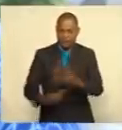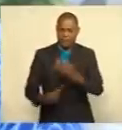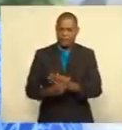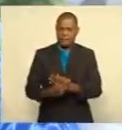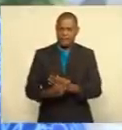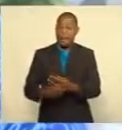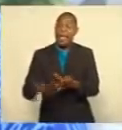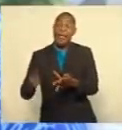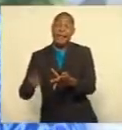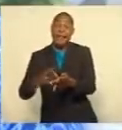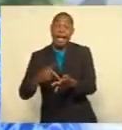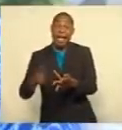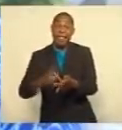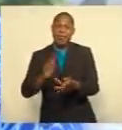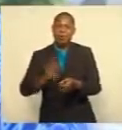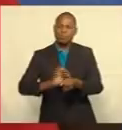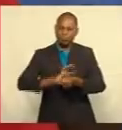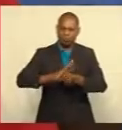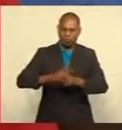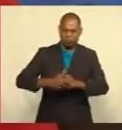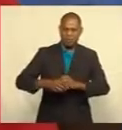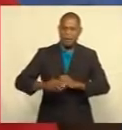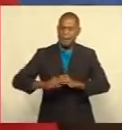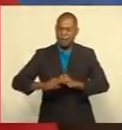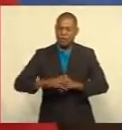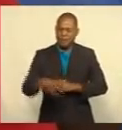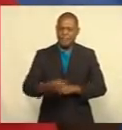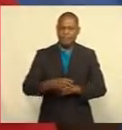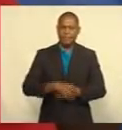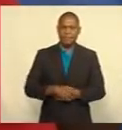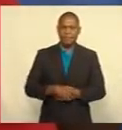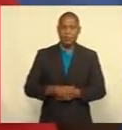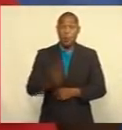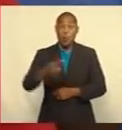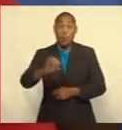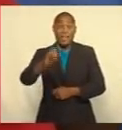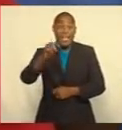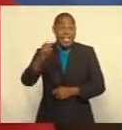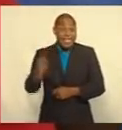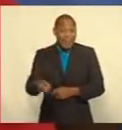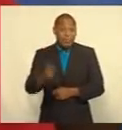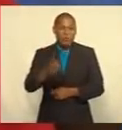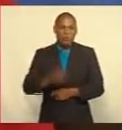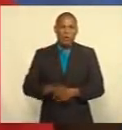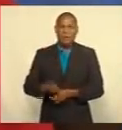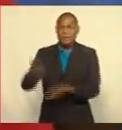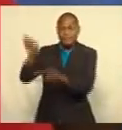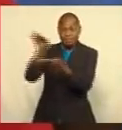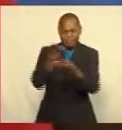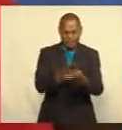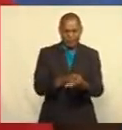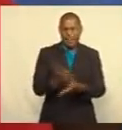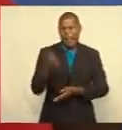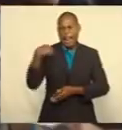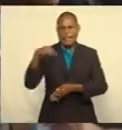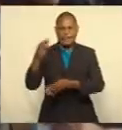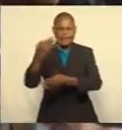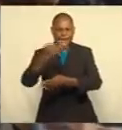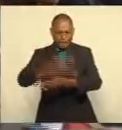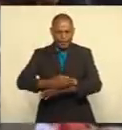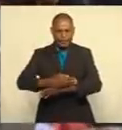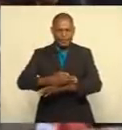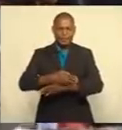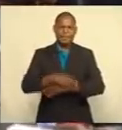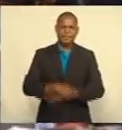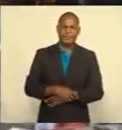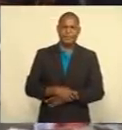measures for COVID-19 continues. 24,000 AstraZeneca vaccines arrived in the country last night under the COVAX facility.